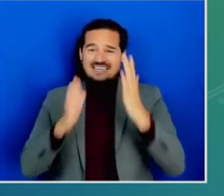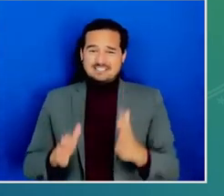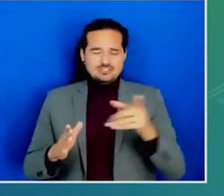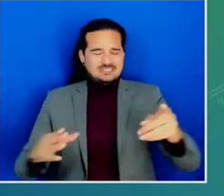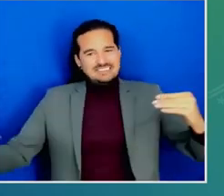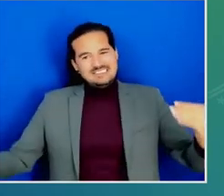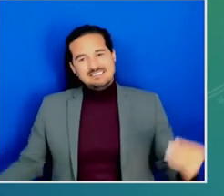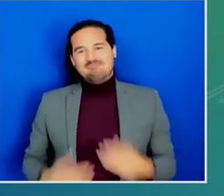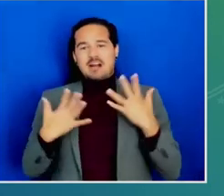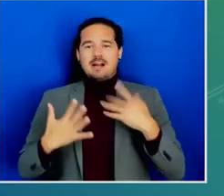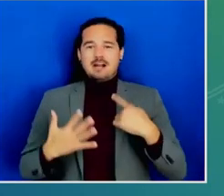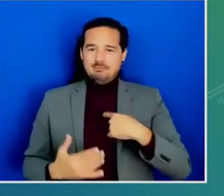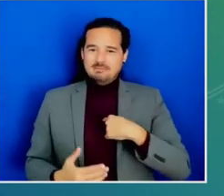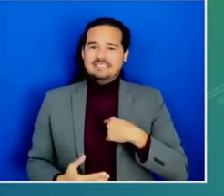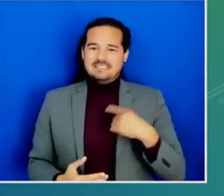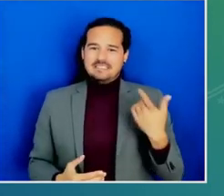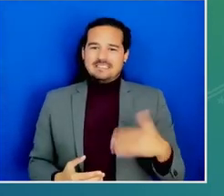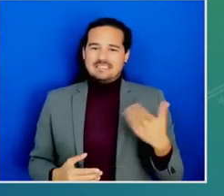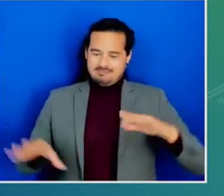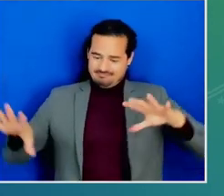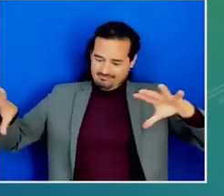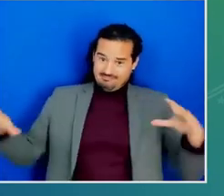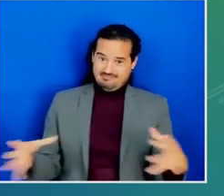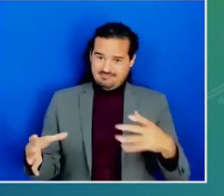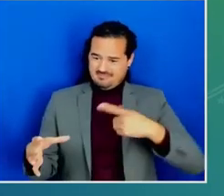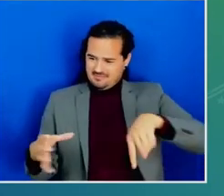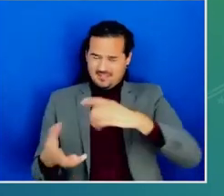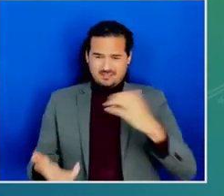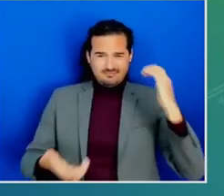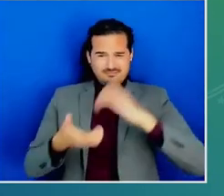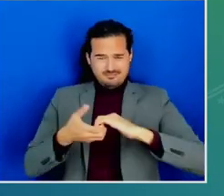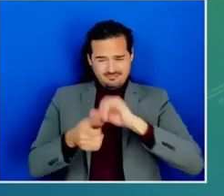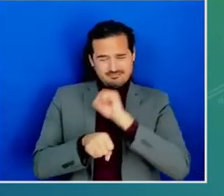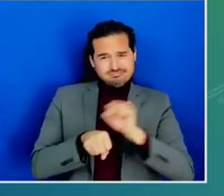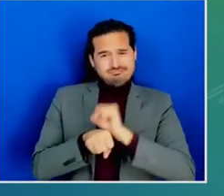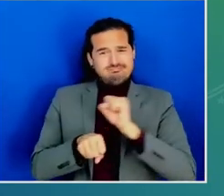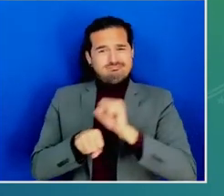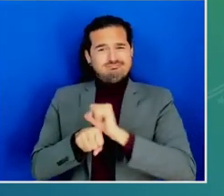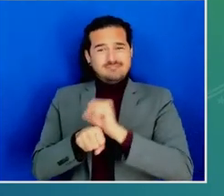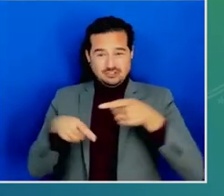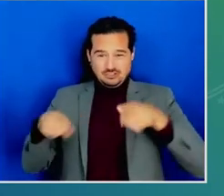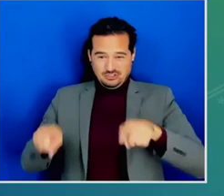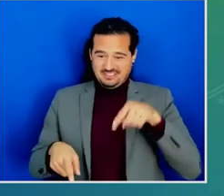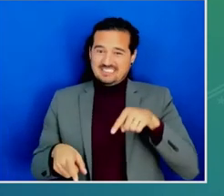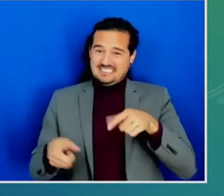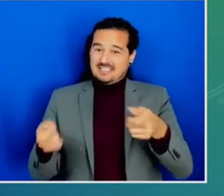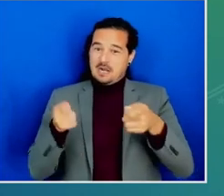and for those with whom we'll partner all across your administration.